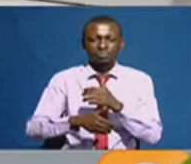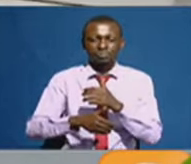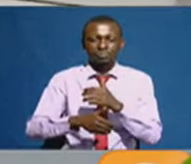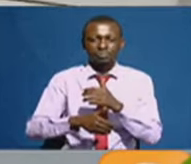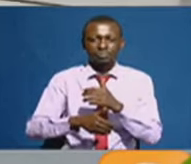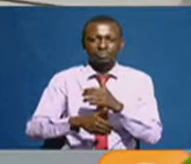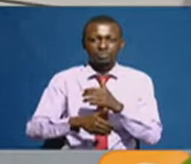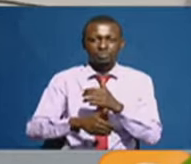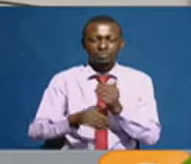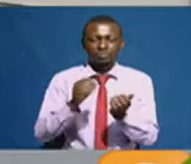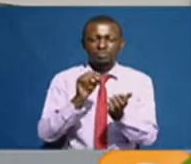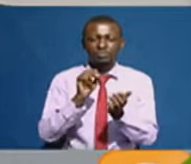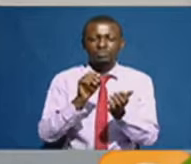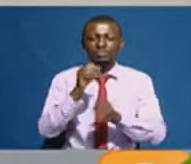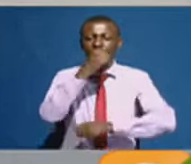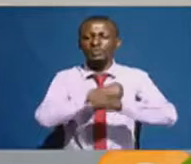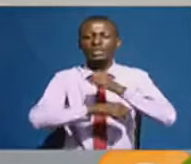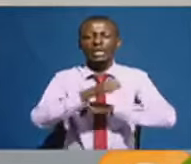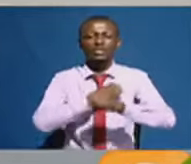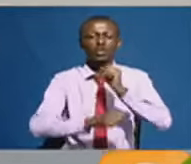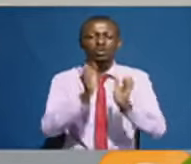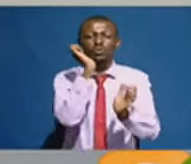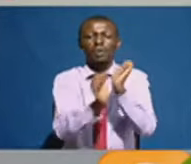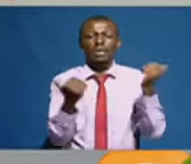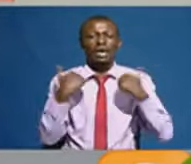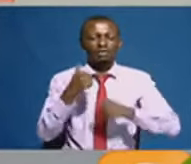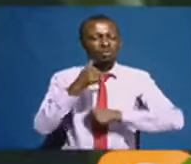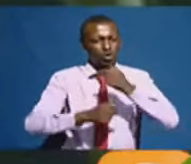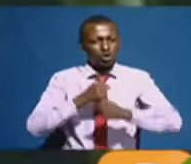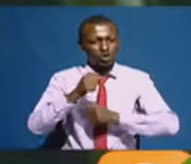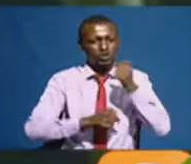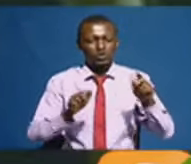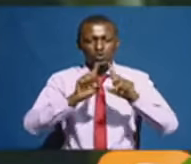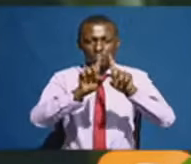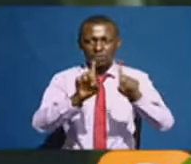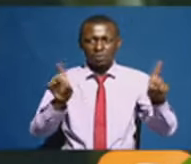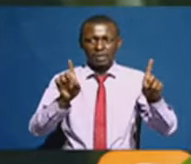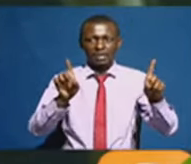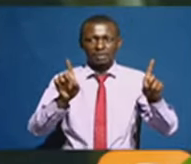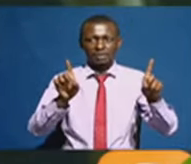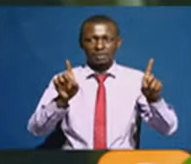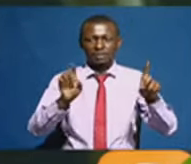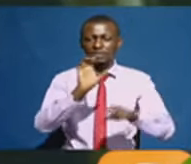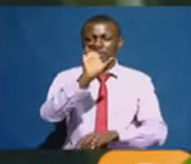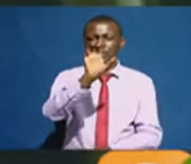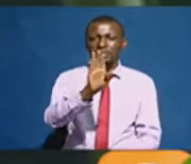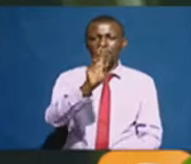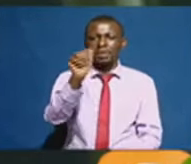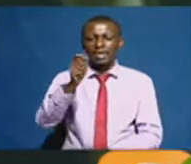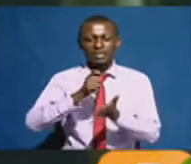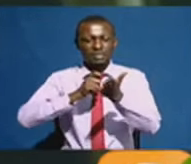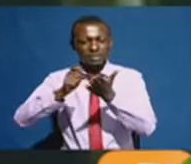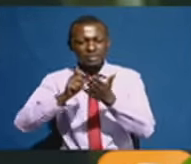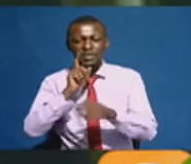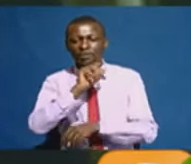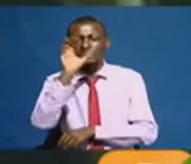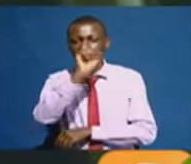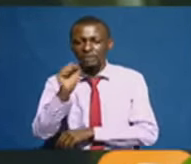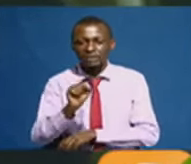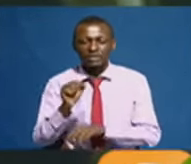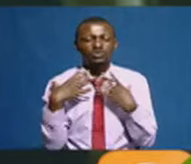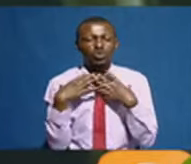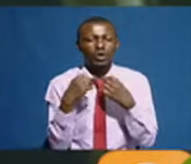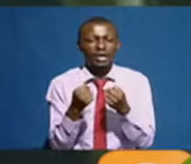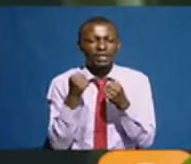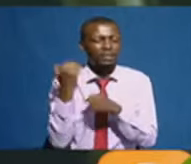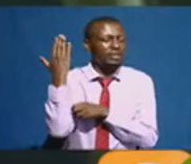to invoke disciplinary measures, they continue. But at the same time, if that CBA was signed by the Cabinet Secretary for Health that